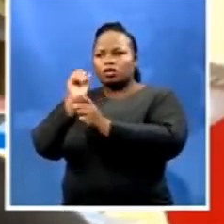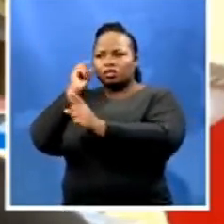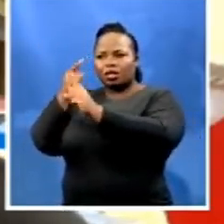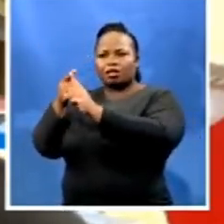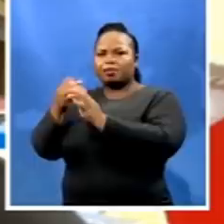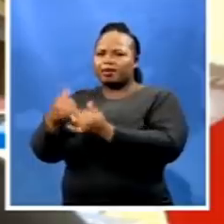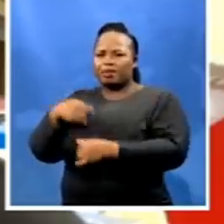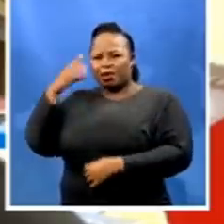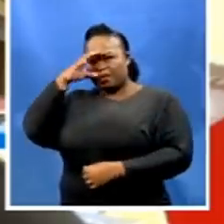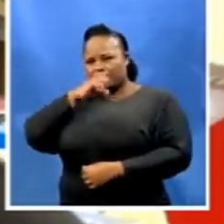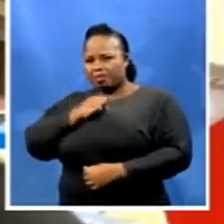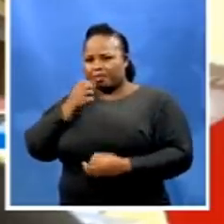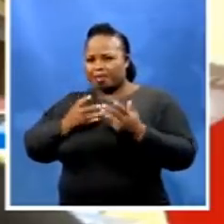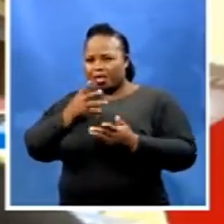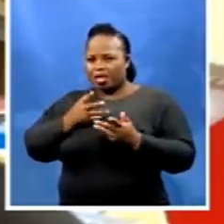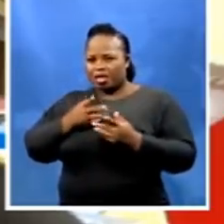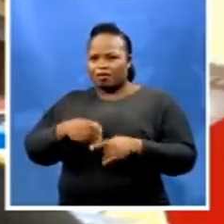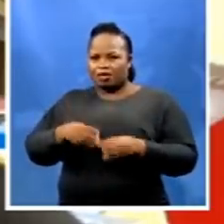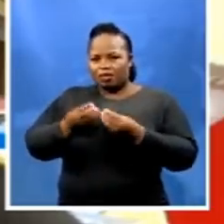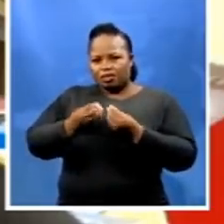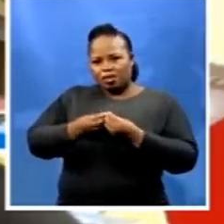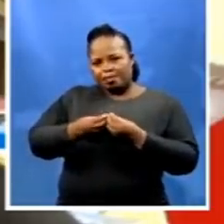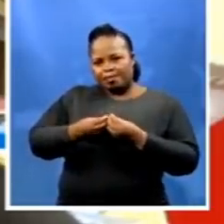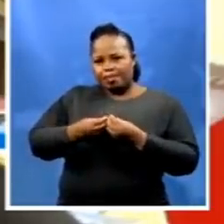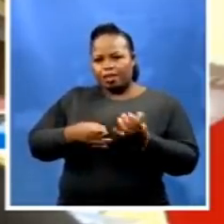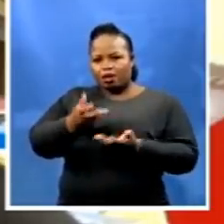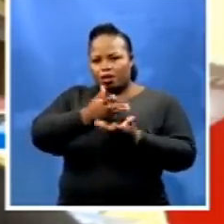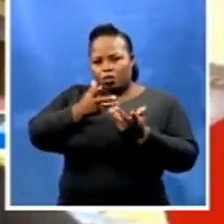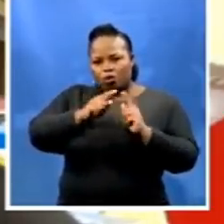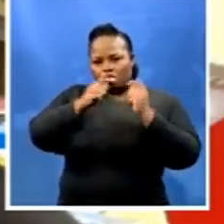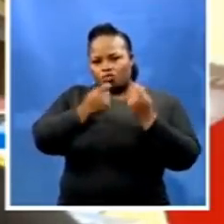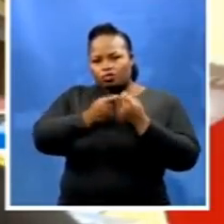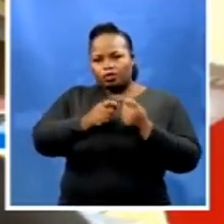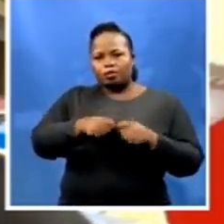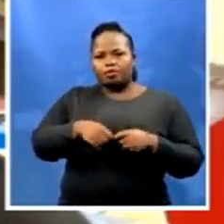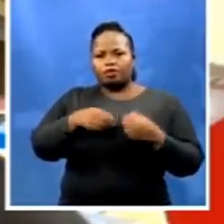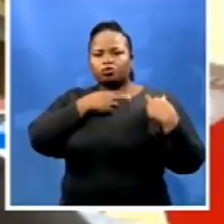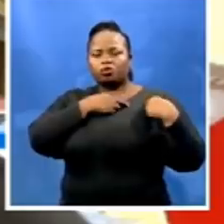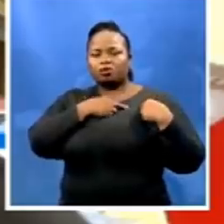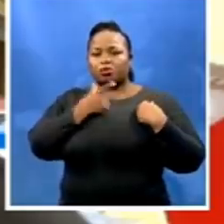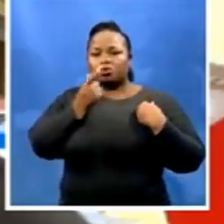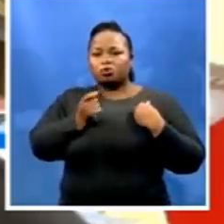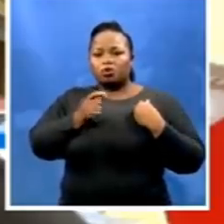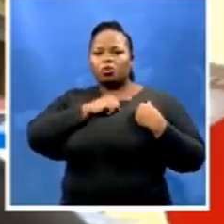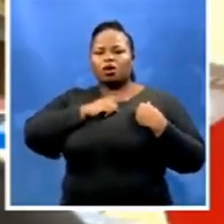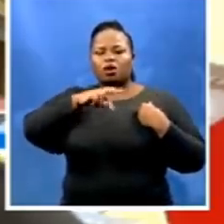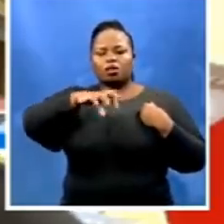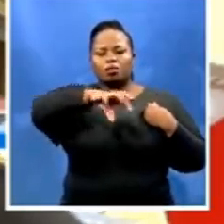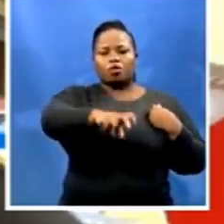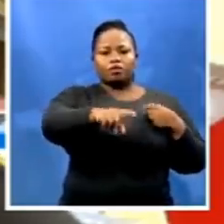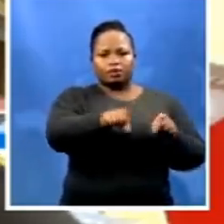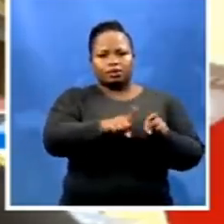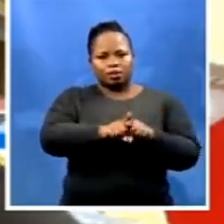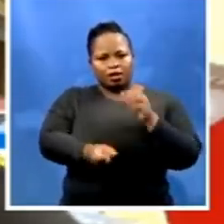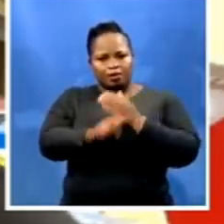syndicate that is targeting our school. You'll have seen that even in other provinces, this has been the case